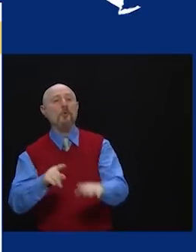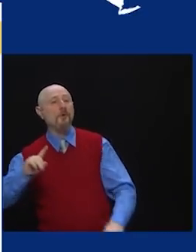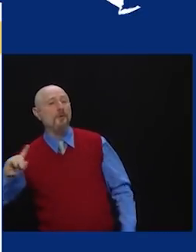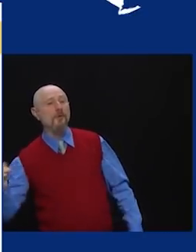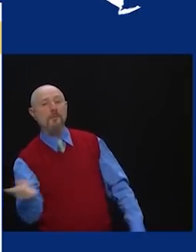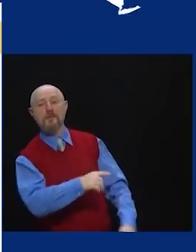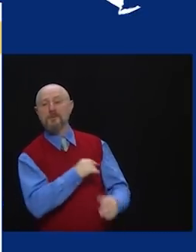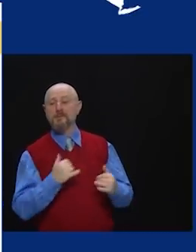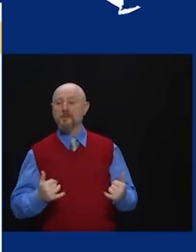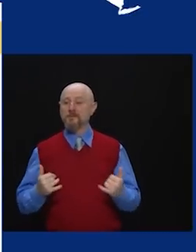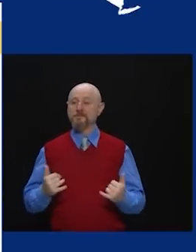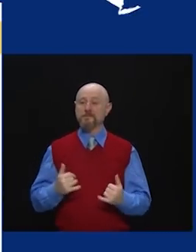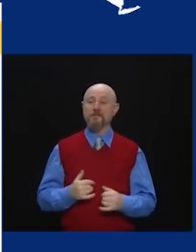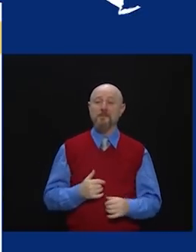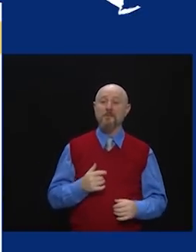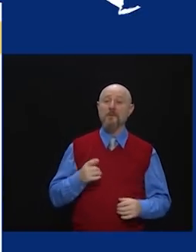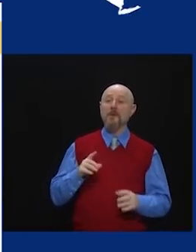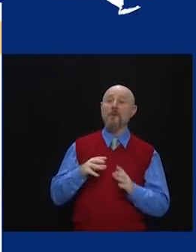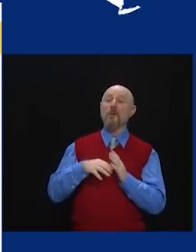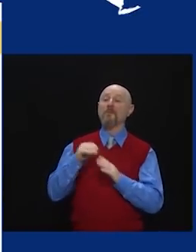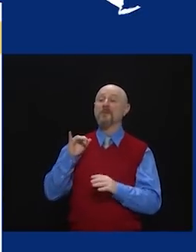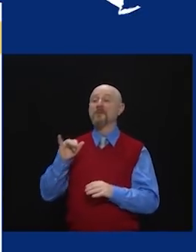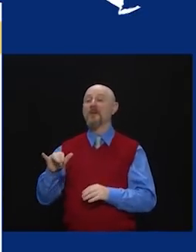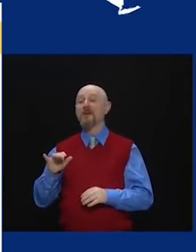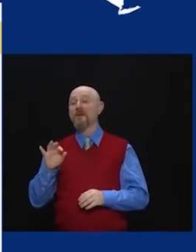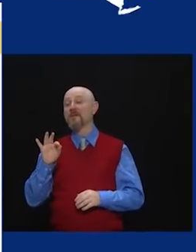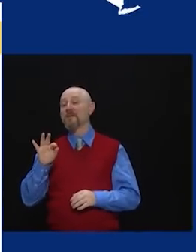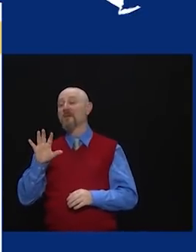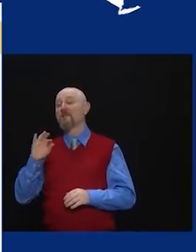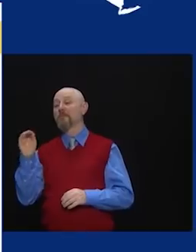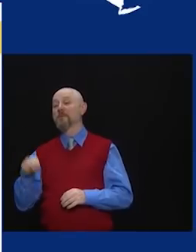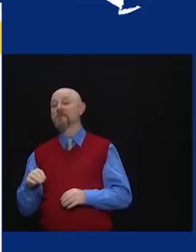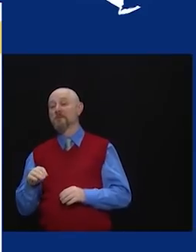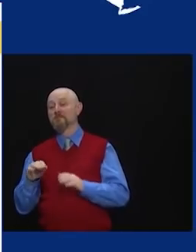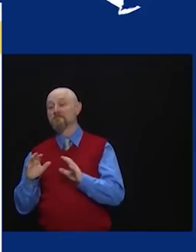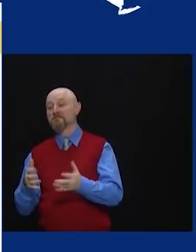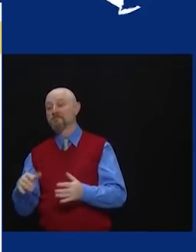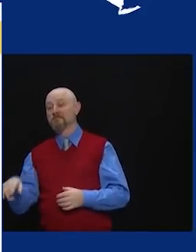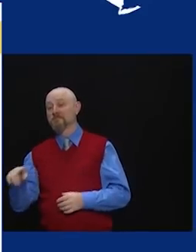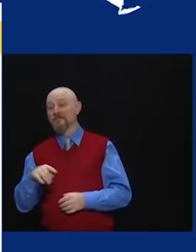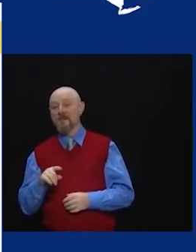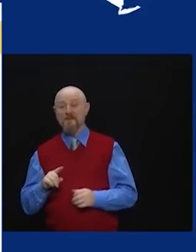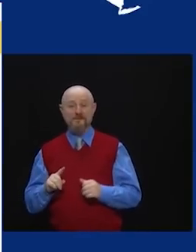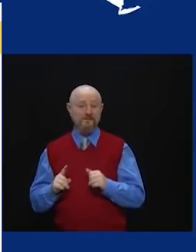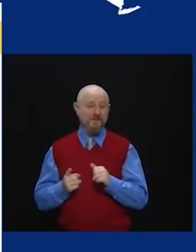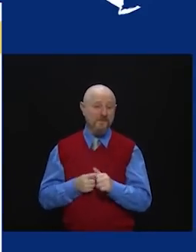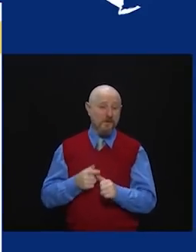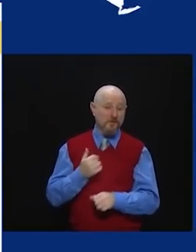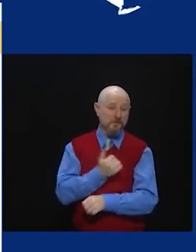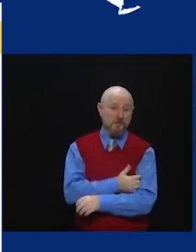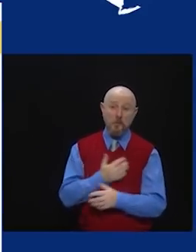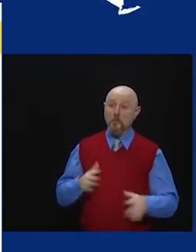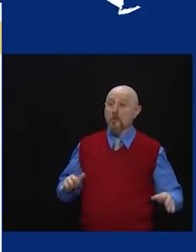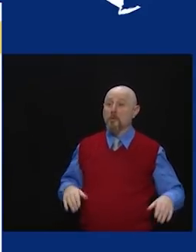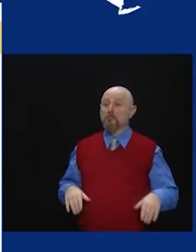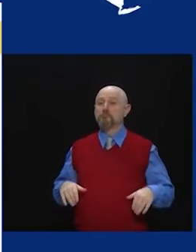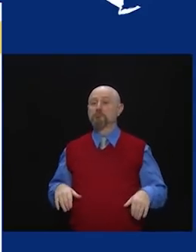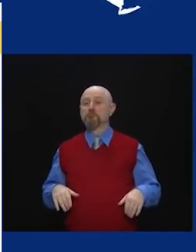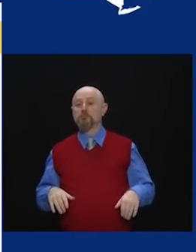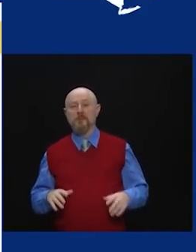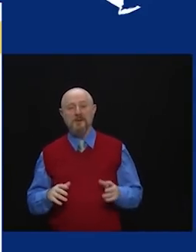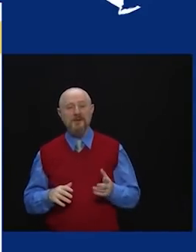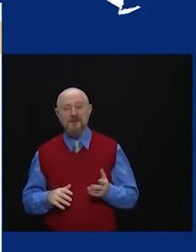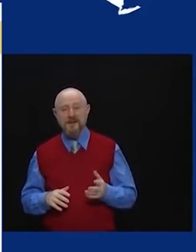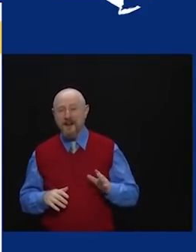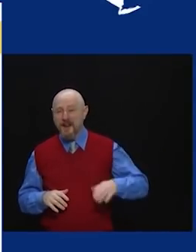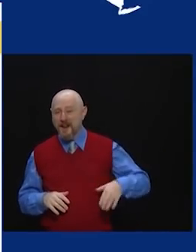95% who've had that first dose, that's great. If you're among those certain percentage who've not had the second dose, this is your